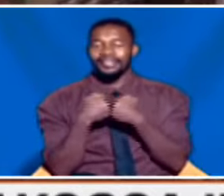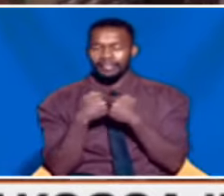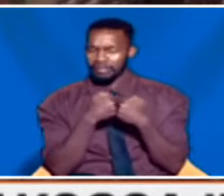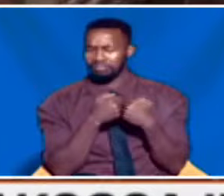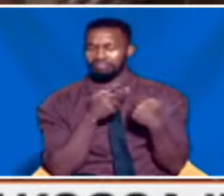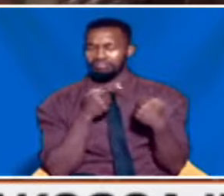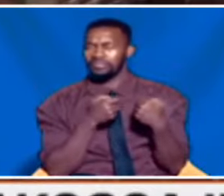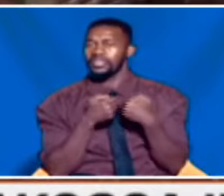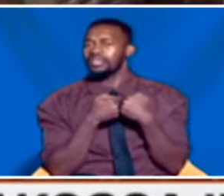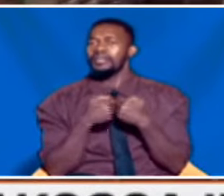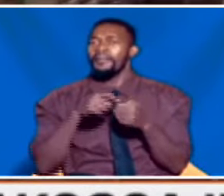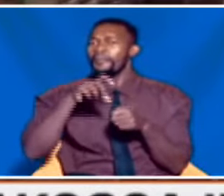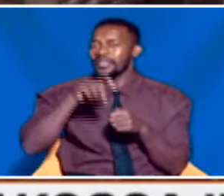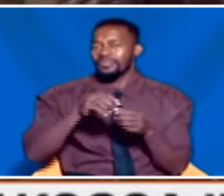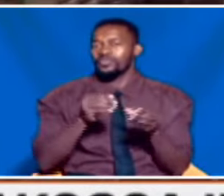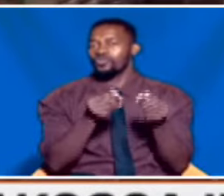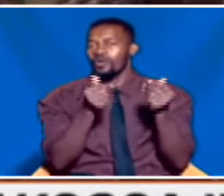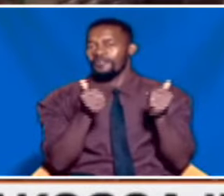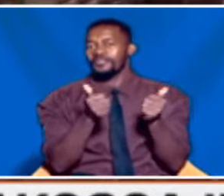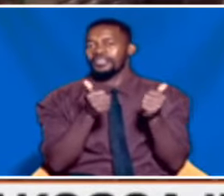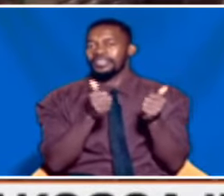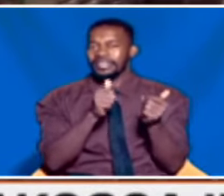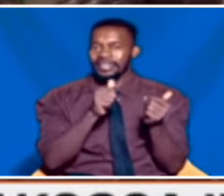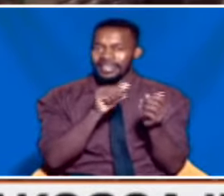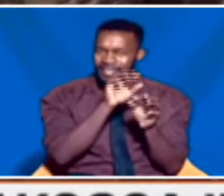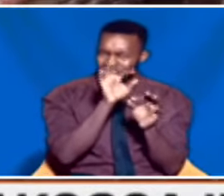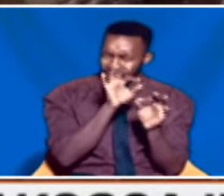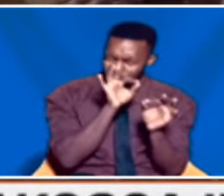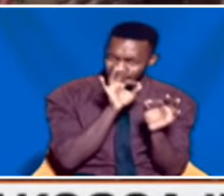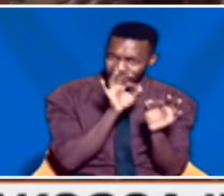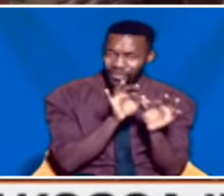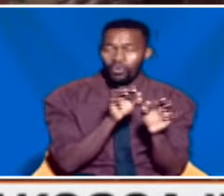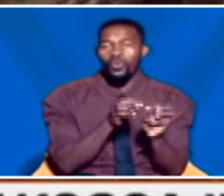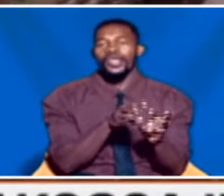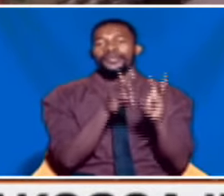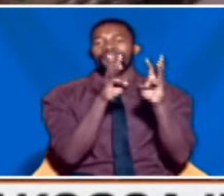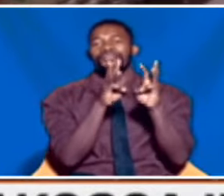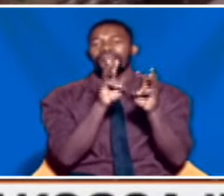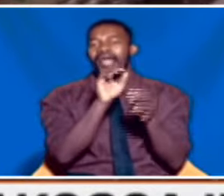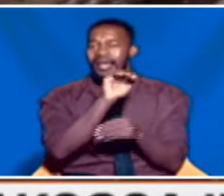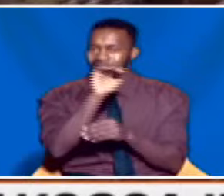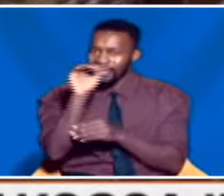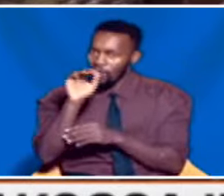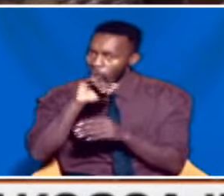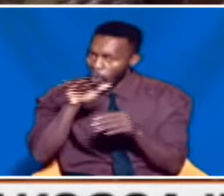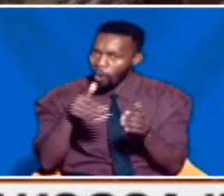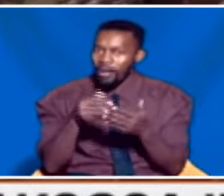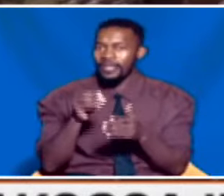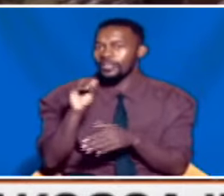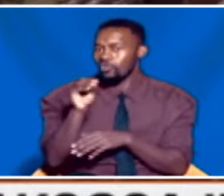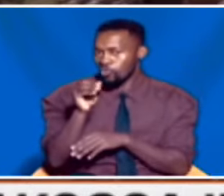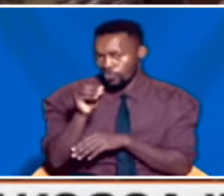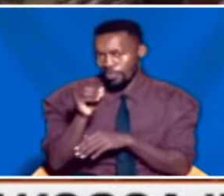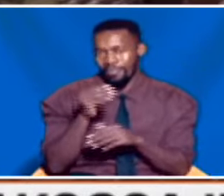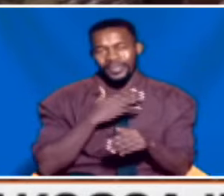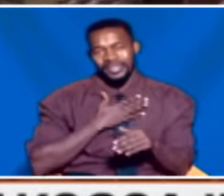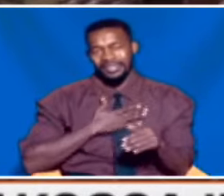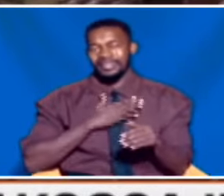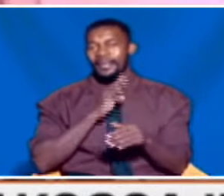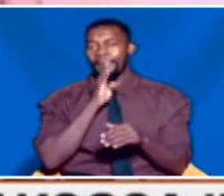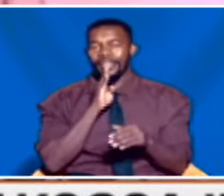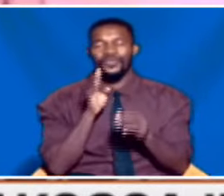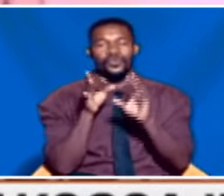in a specific manner. We want to encourage all regions to be united, and once they are united, we unite the